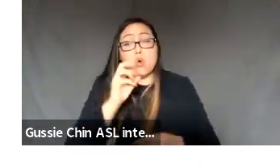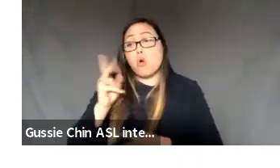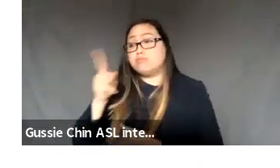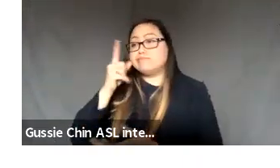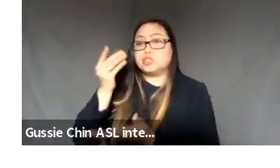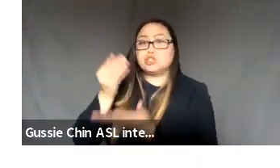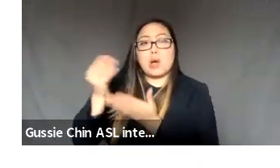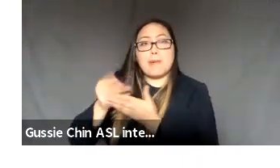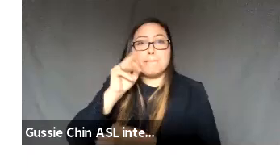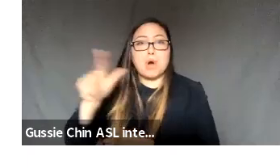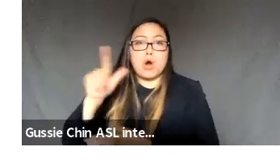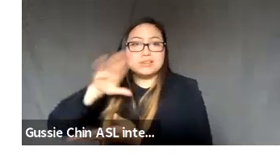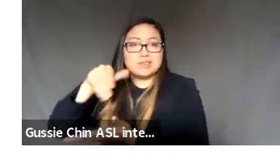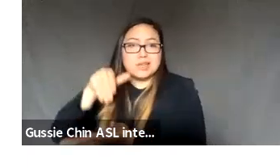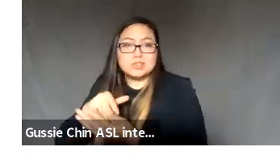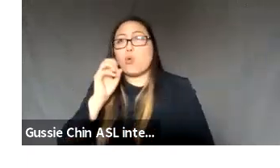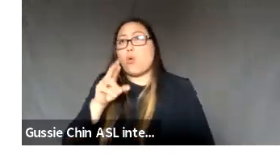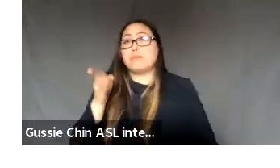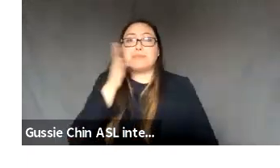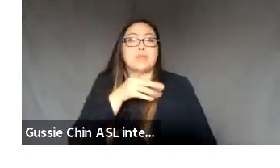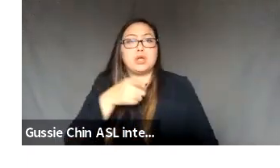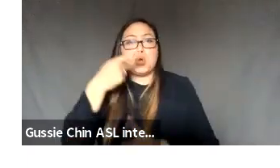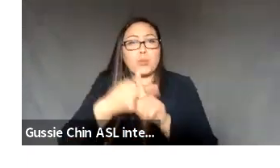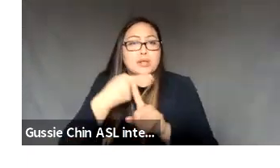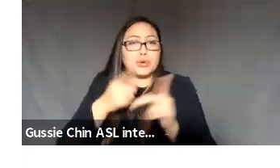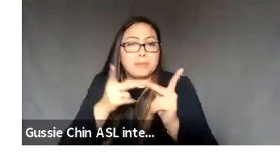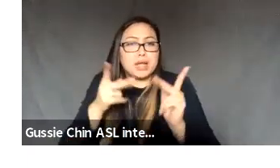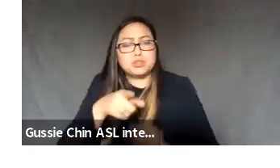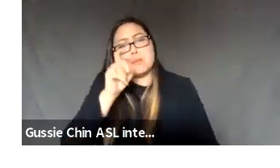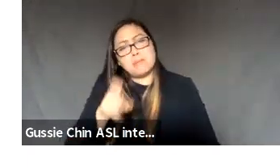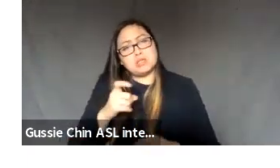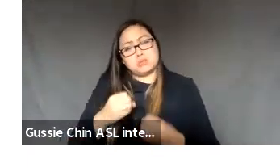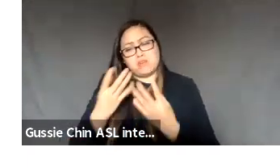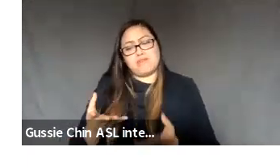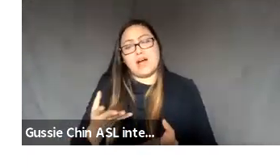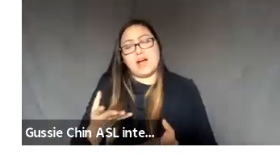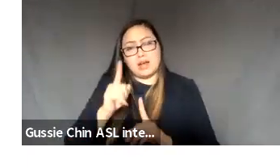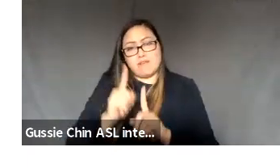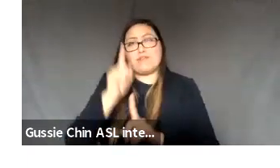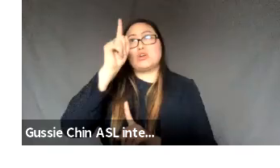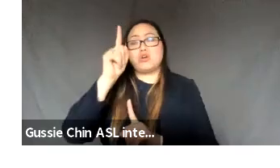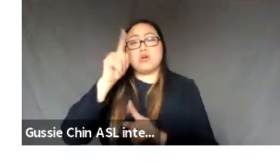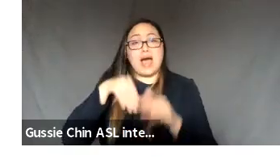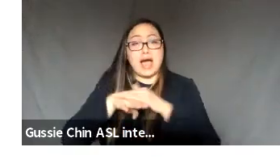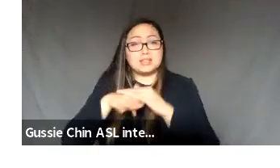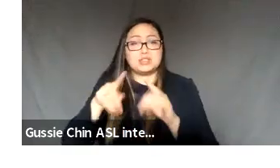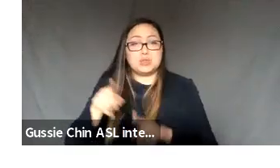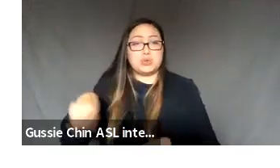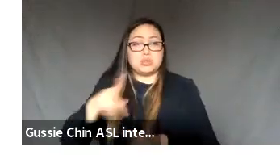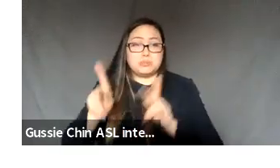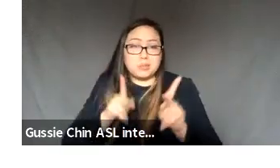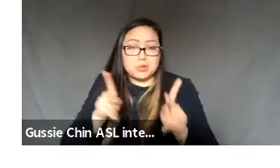and rental establishment. You must provide vertical access to those occupancies. So if you